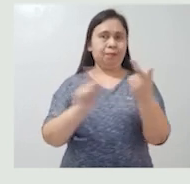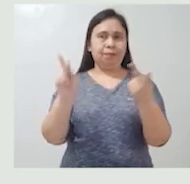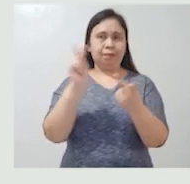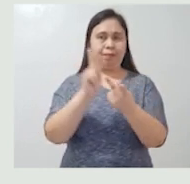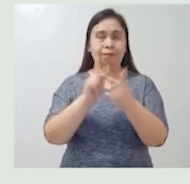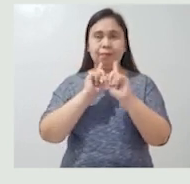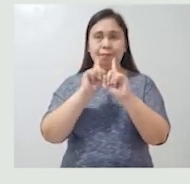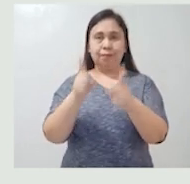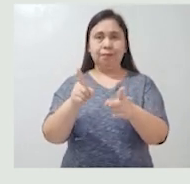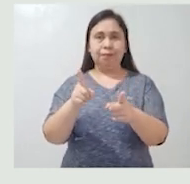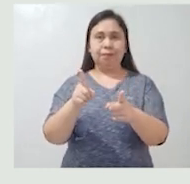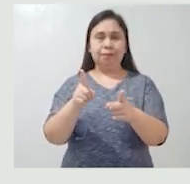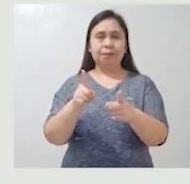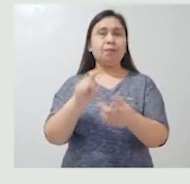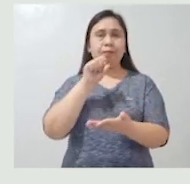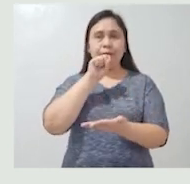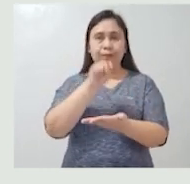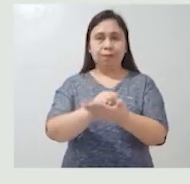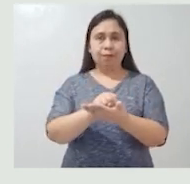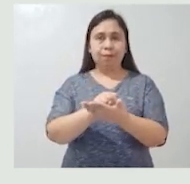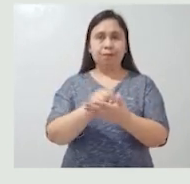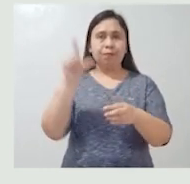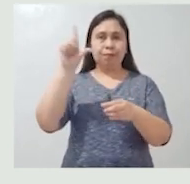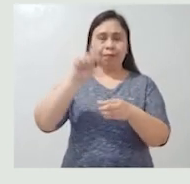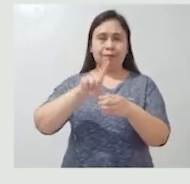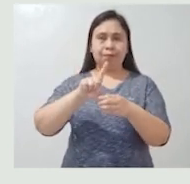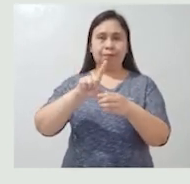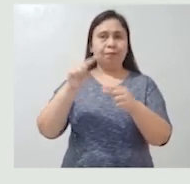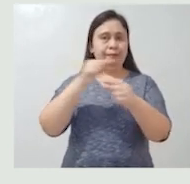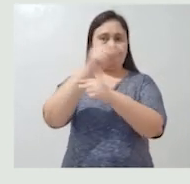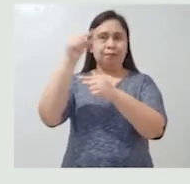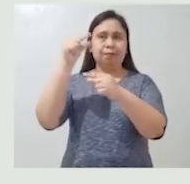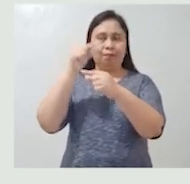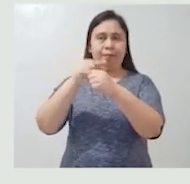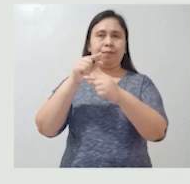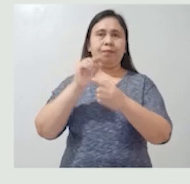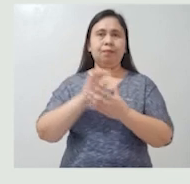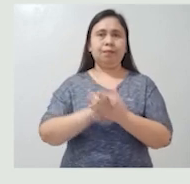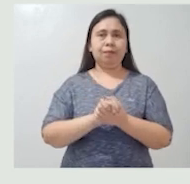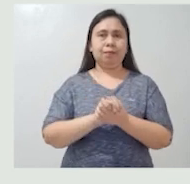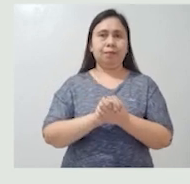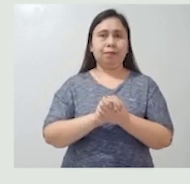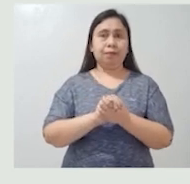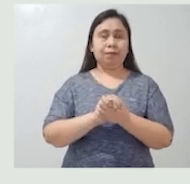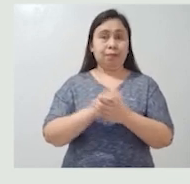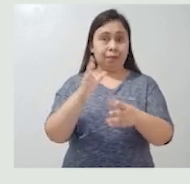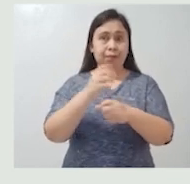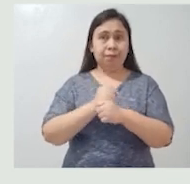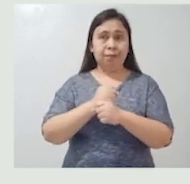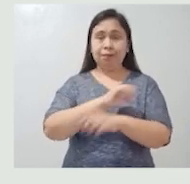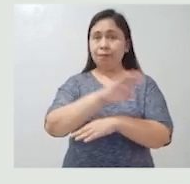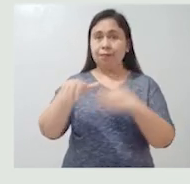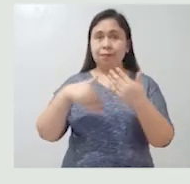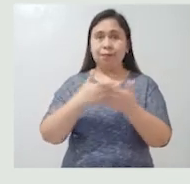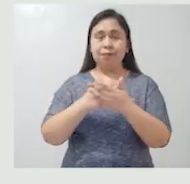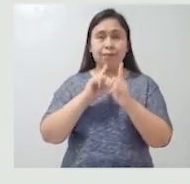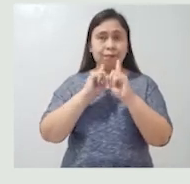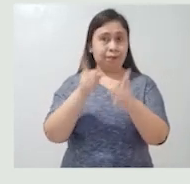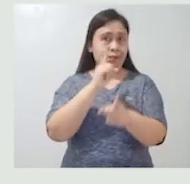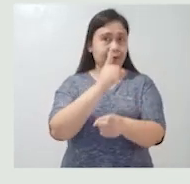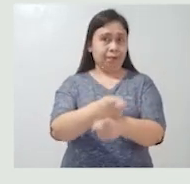Perfect. The answer, we have solid, liquid, gas. Did you get all the answers